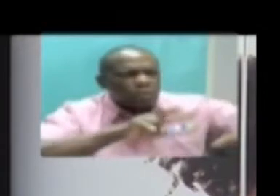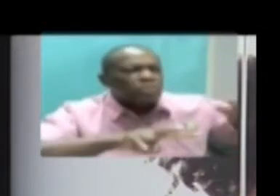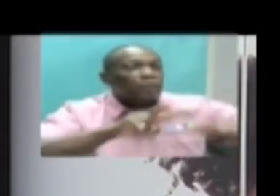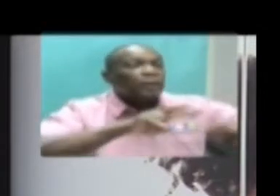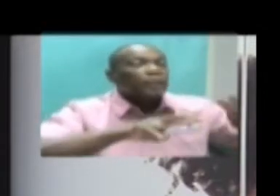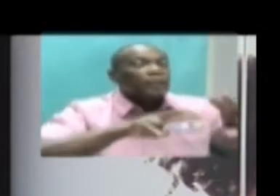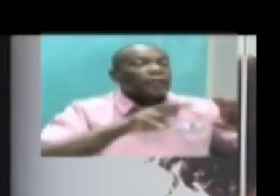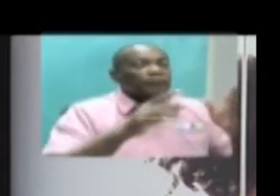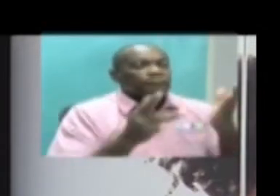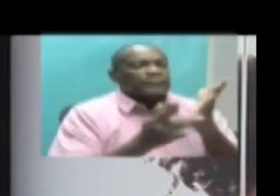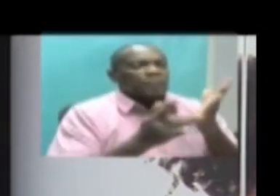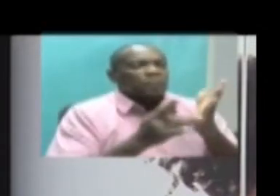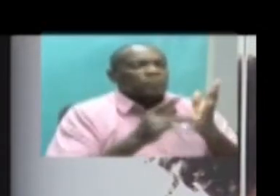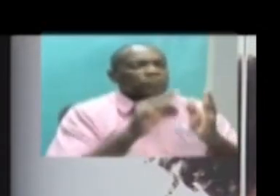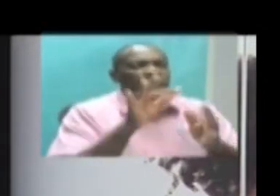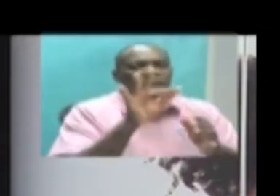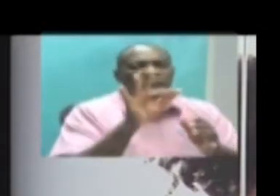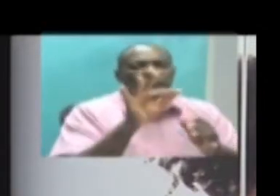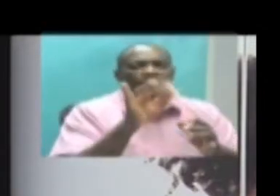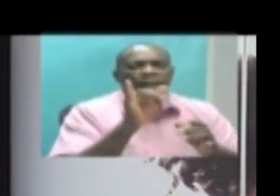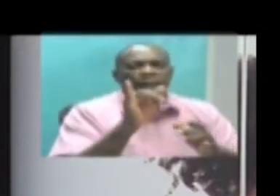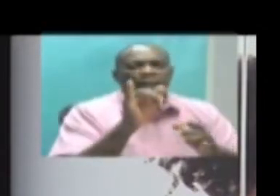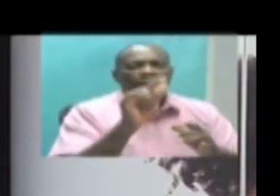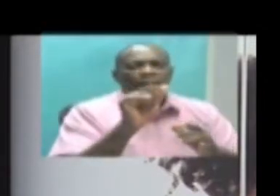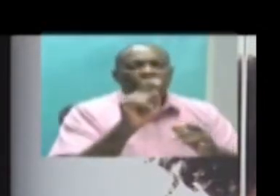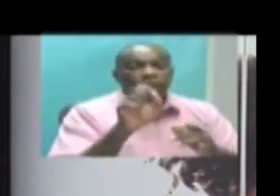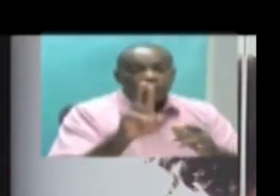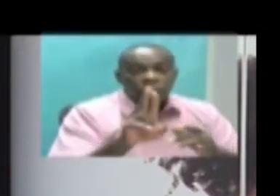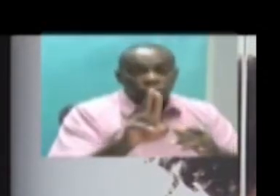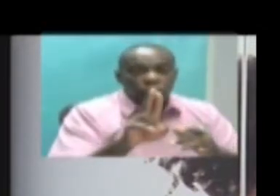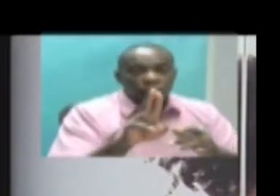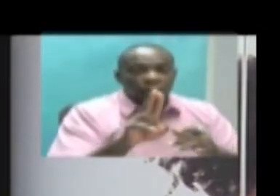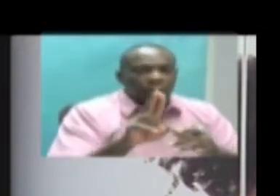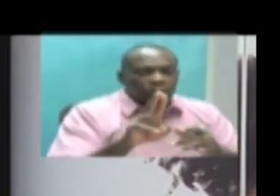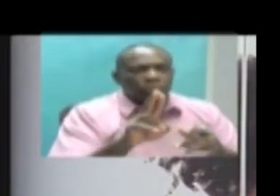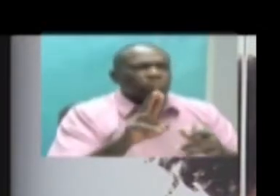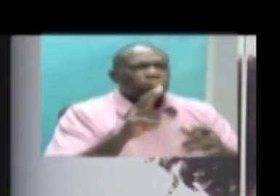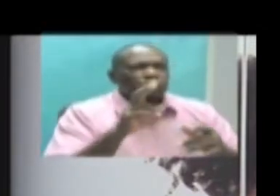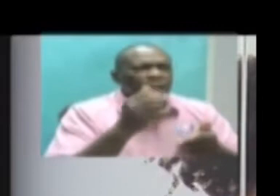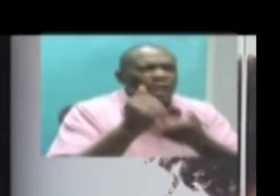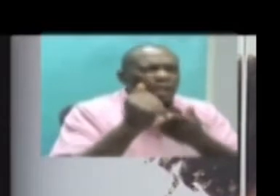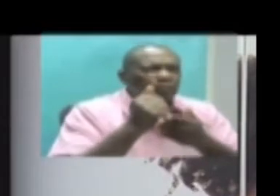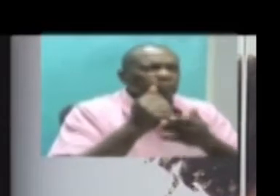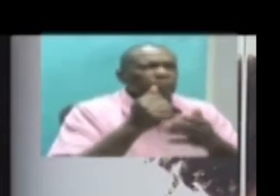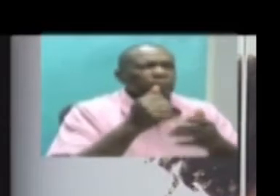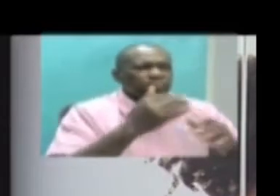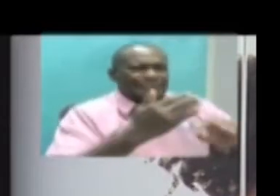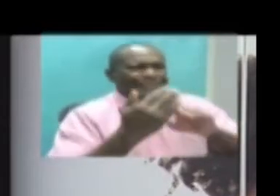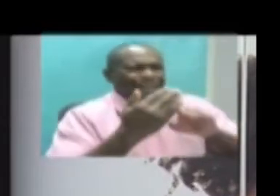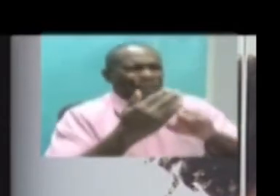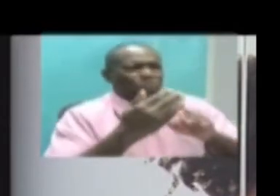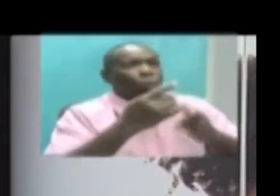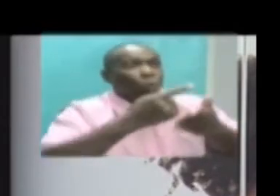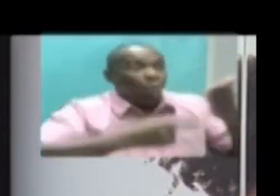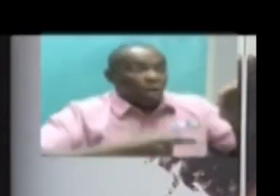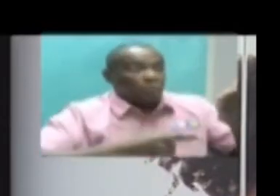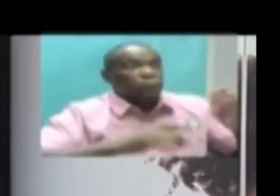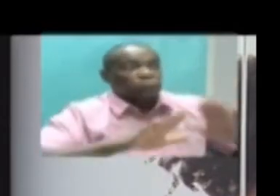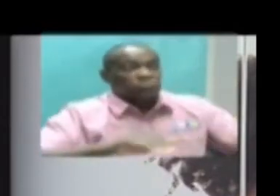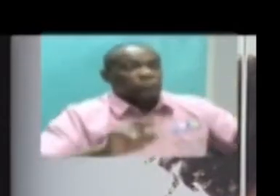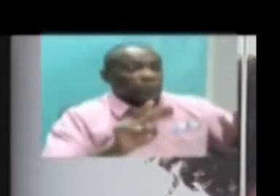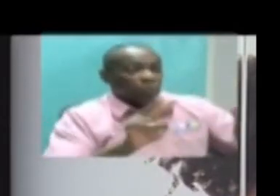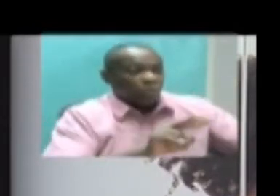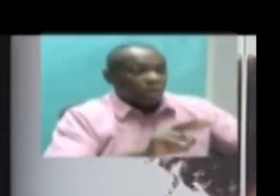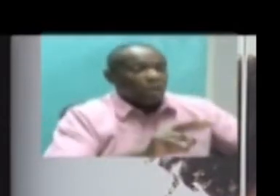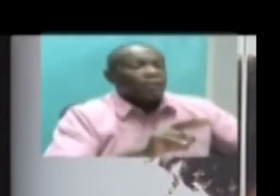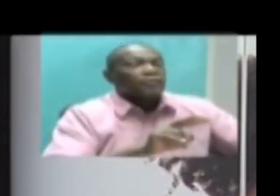more than ever before. They're having to face these dangers more than ever before. What we need to do is strengthen our children's defenses. And